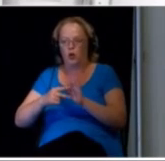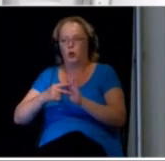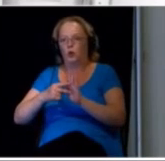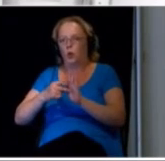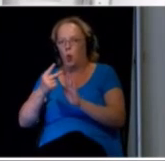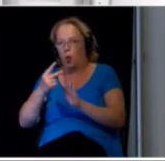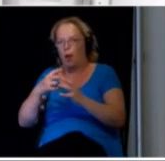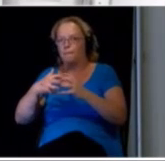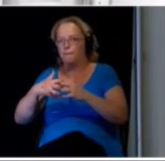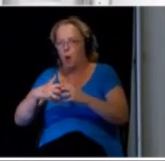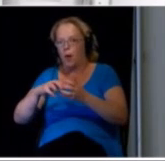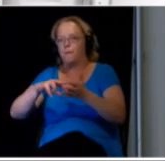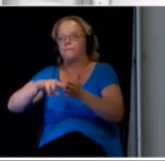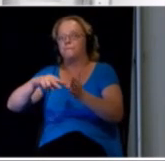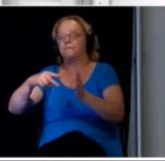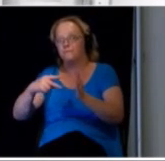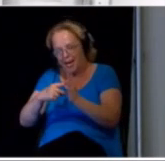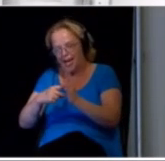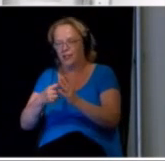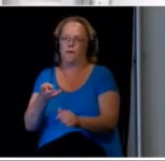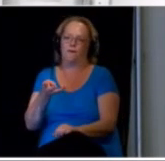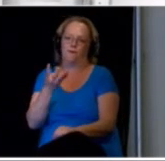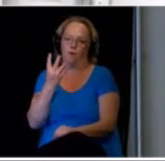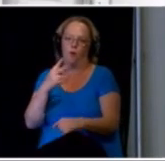drive. I